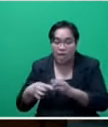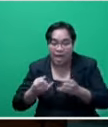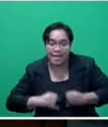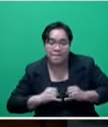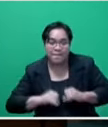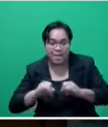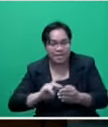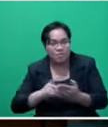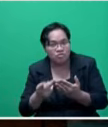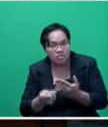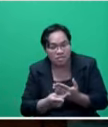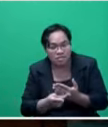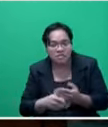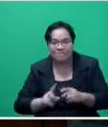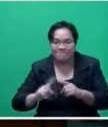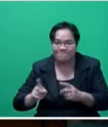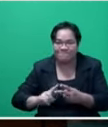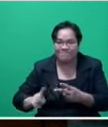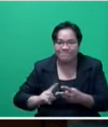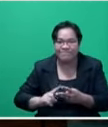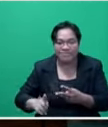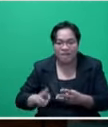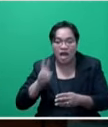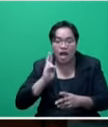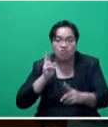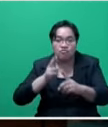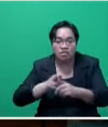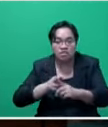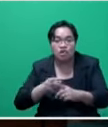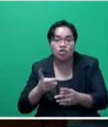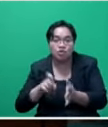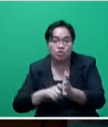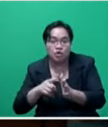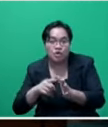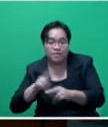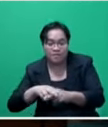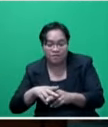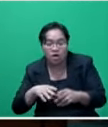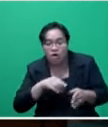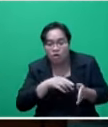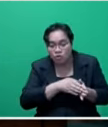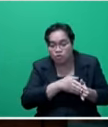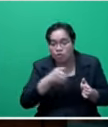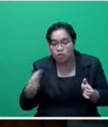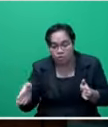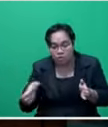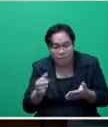a project titled Implementing a Reef-to-Reef Approach to Preserve Ecosystem Services,